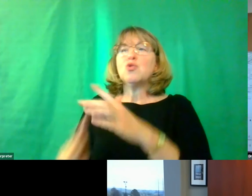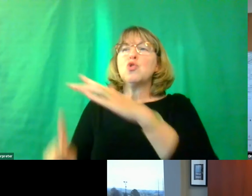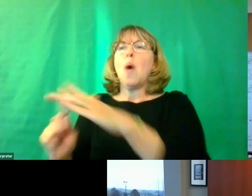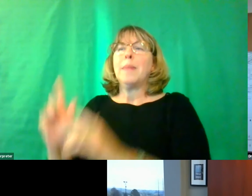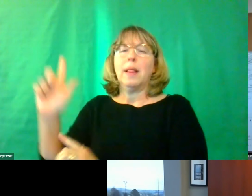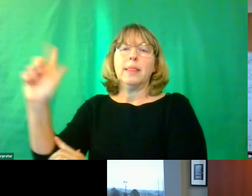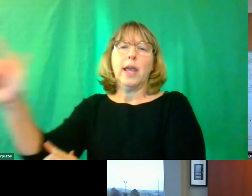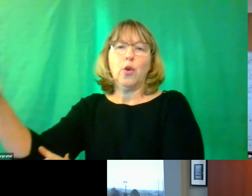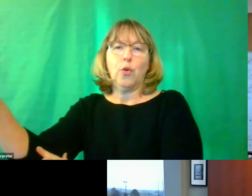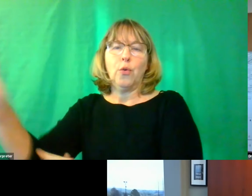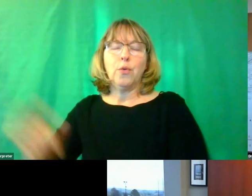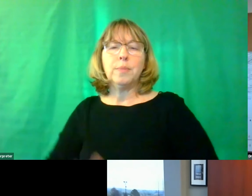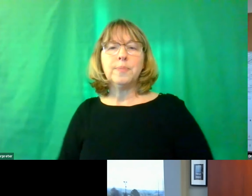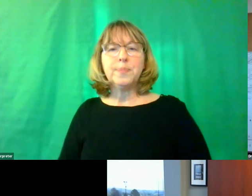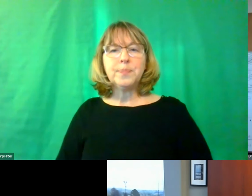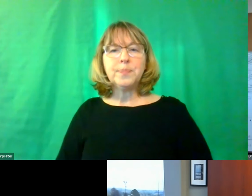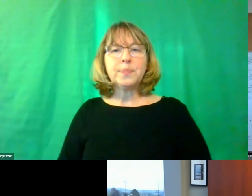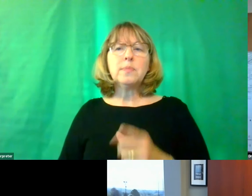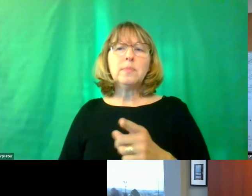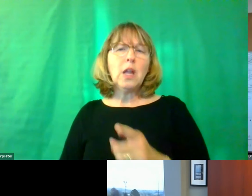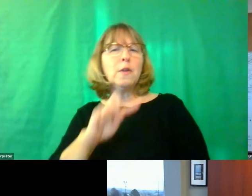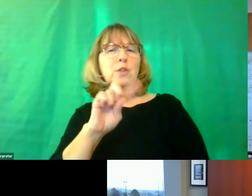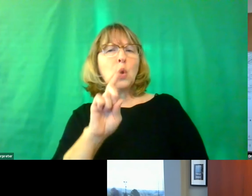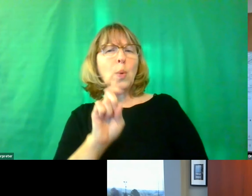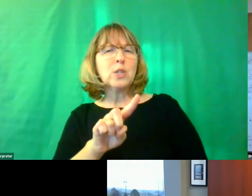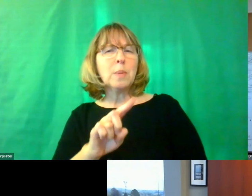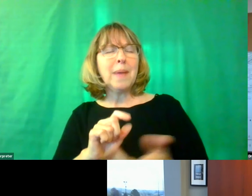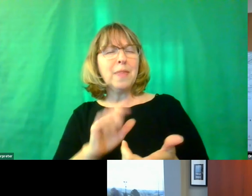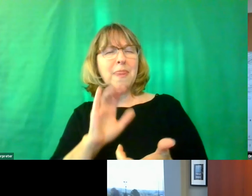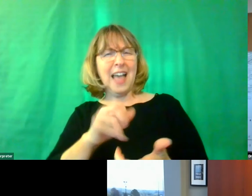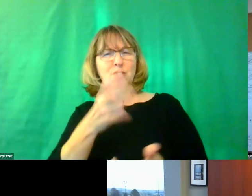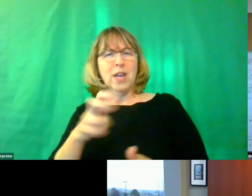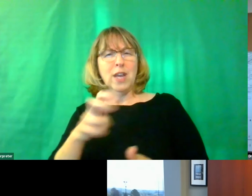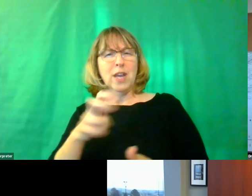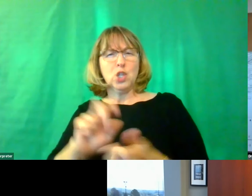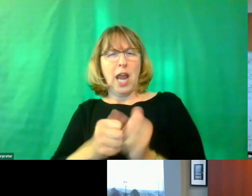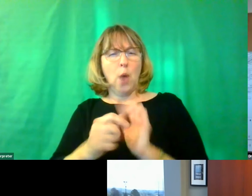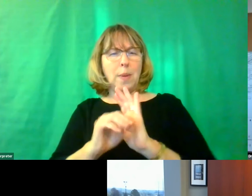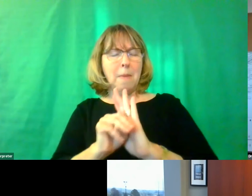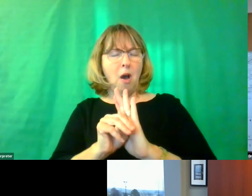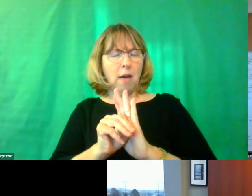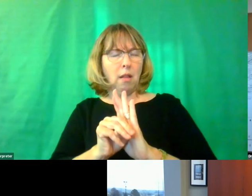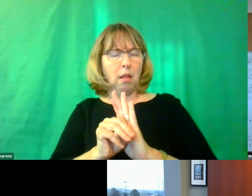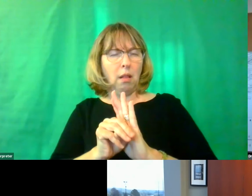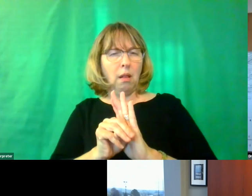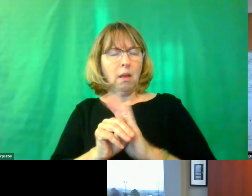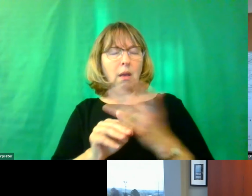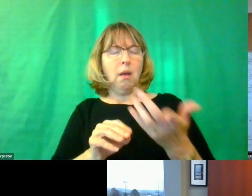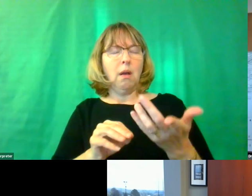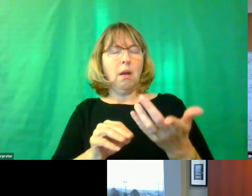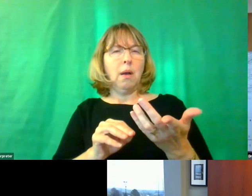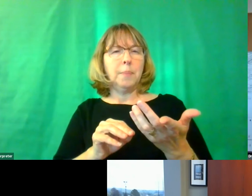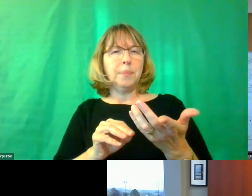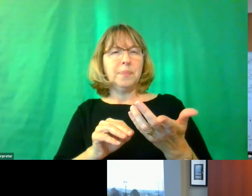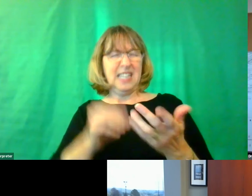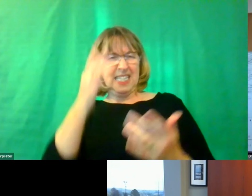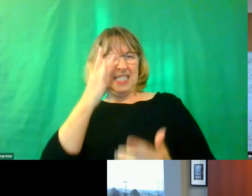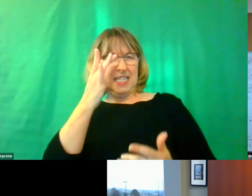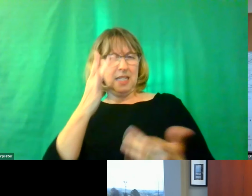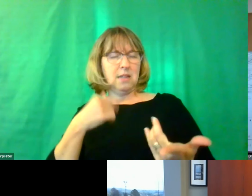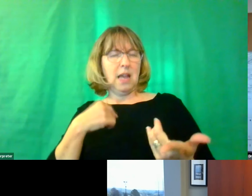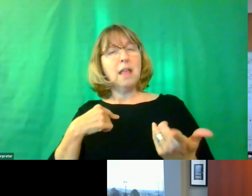audience pertaining to sort of that transition and how we model these diseases in animal models. And the question is really